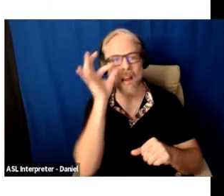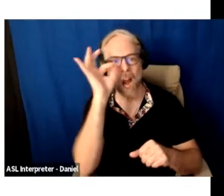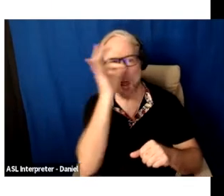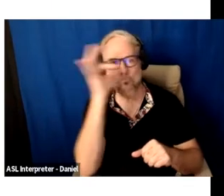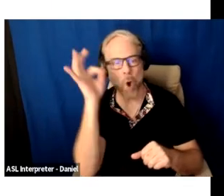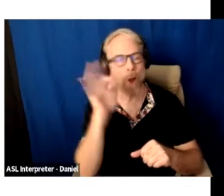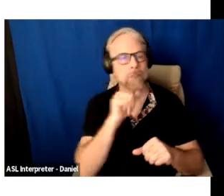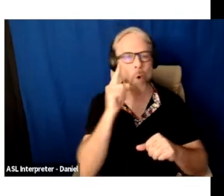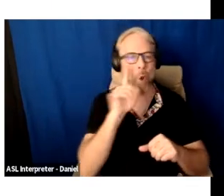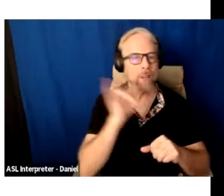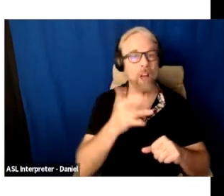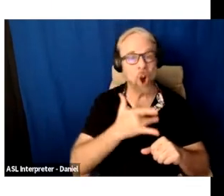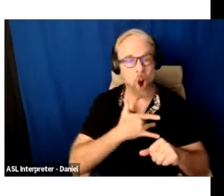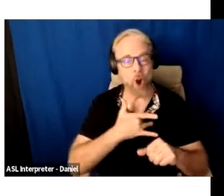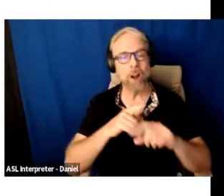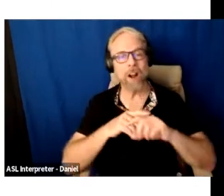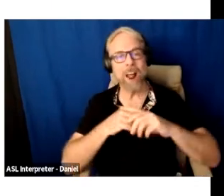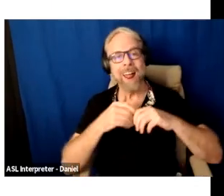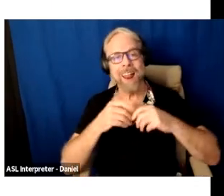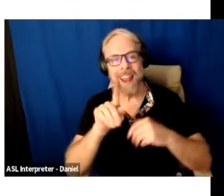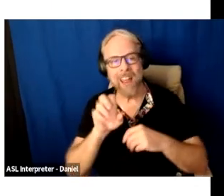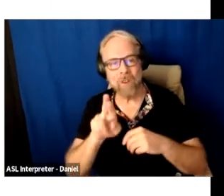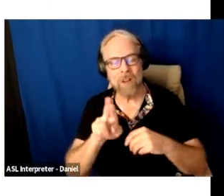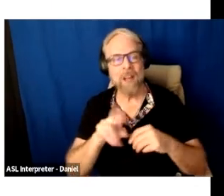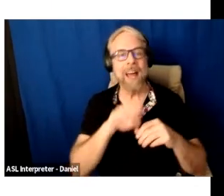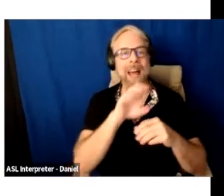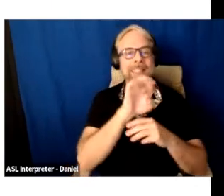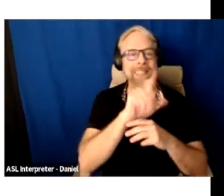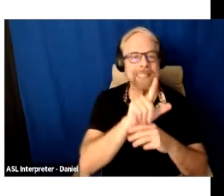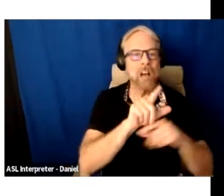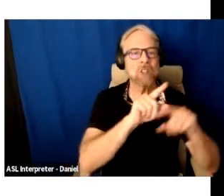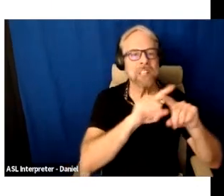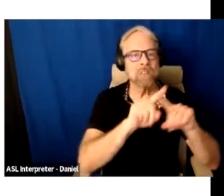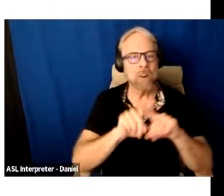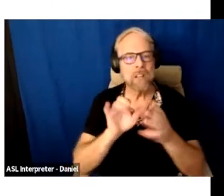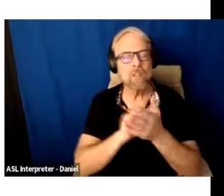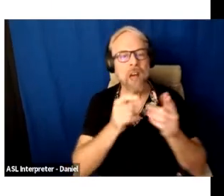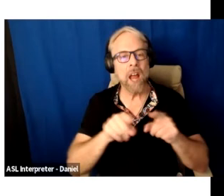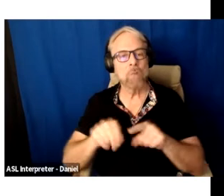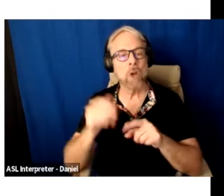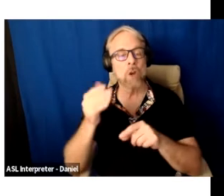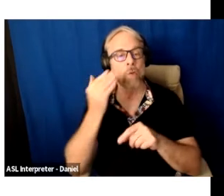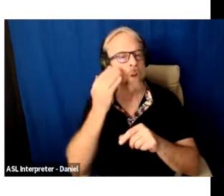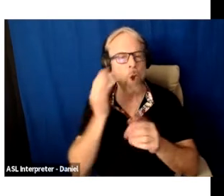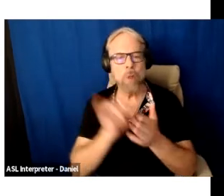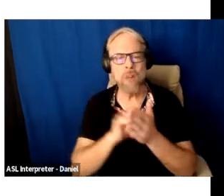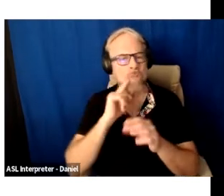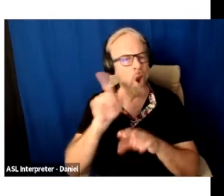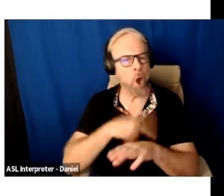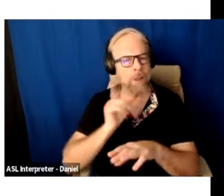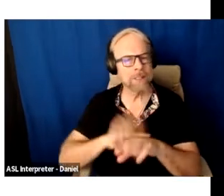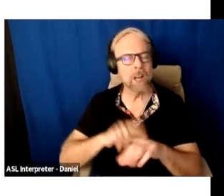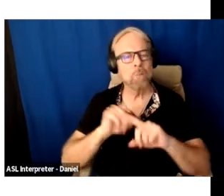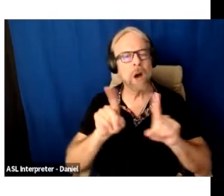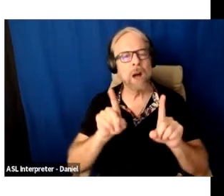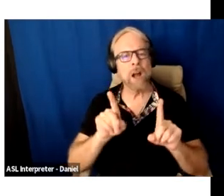our heart or our liver, right? And so that means that we've got the cell differentiation going on. And we've known about that for a really long time, but our